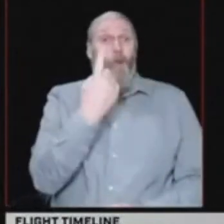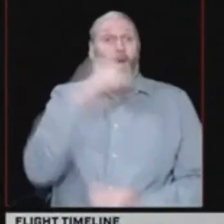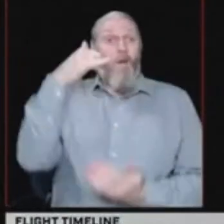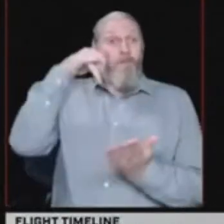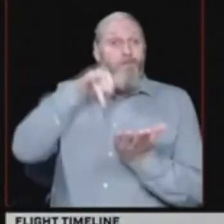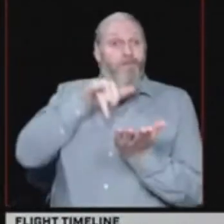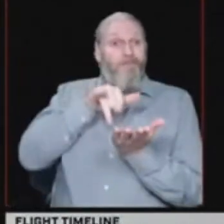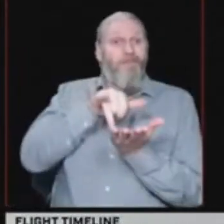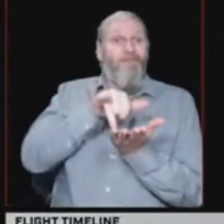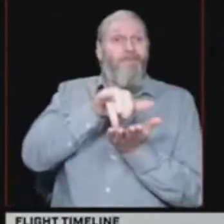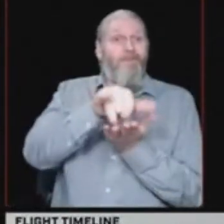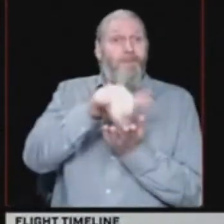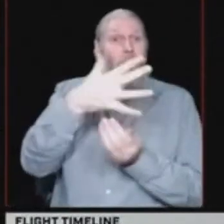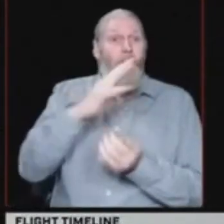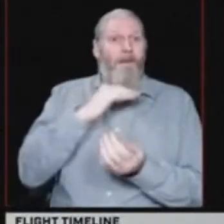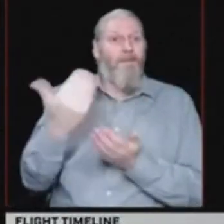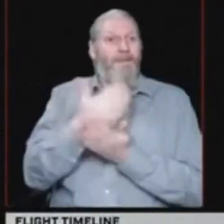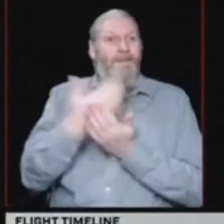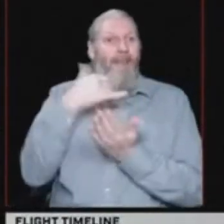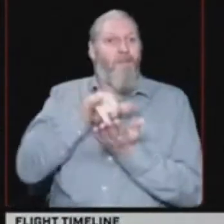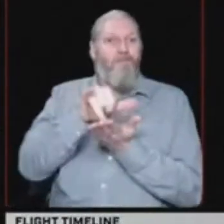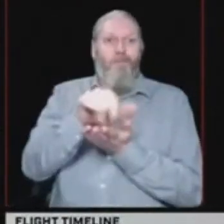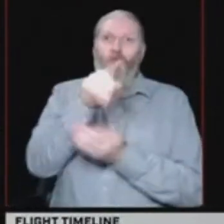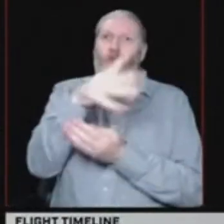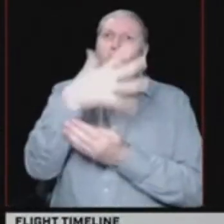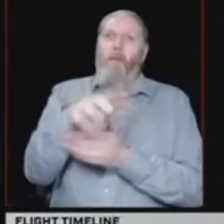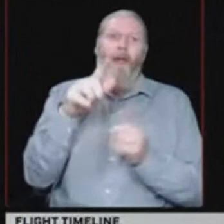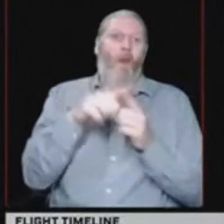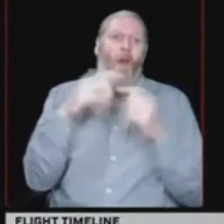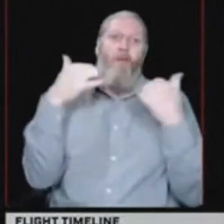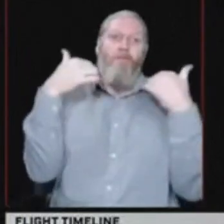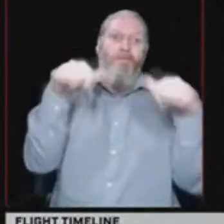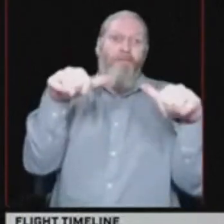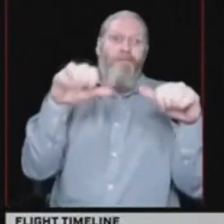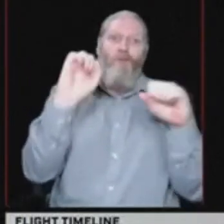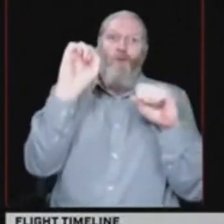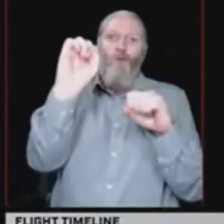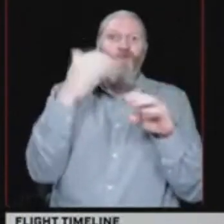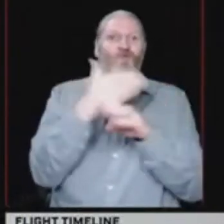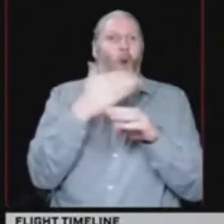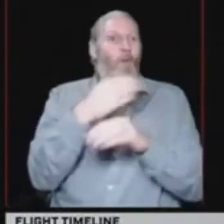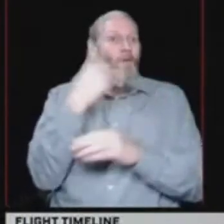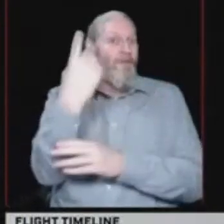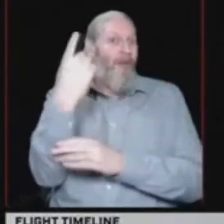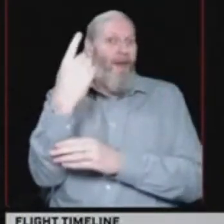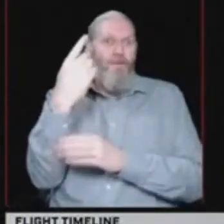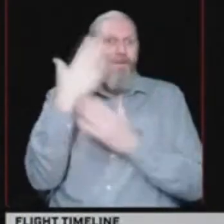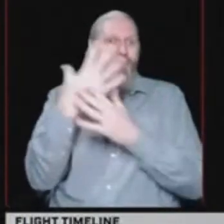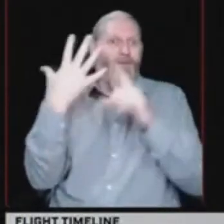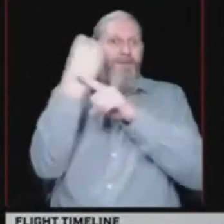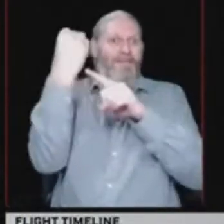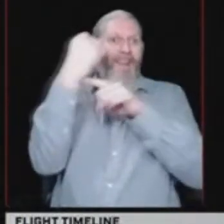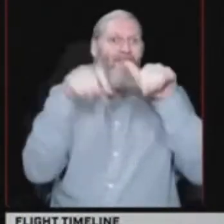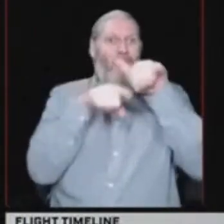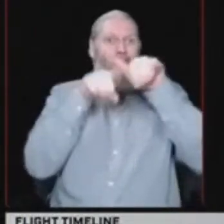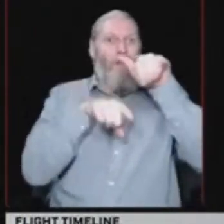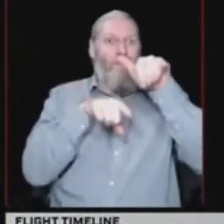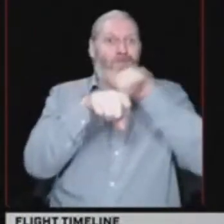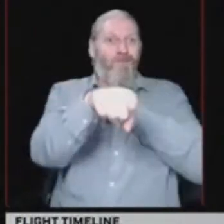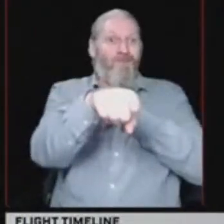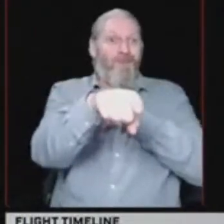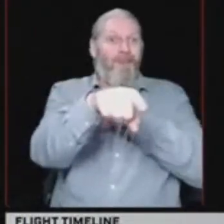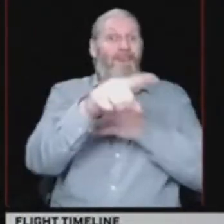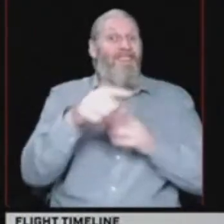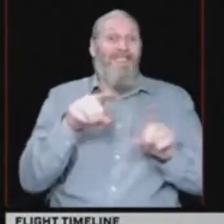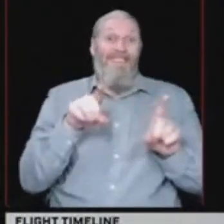did a magnificent job today and was fully successful in her portion of the mission. As I had said earlier,